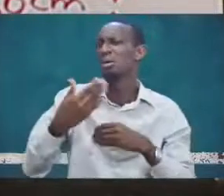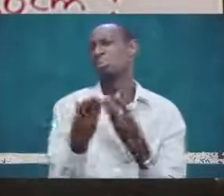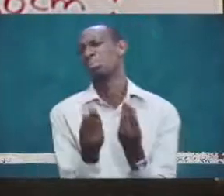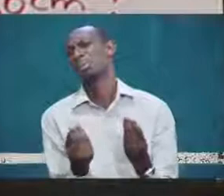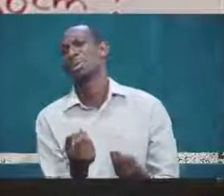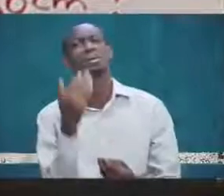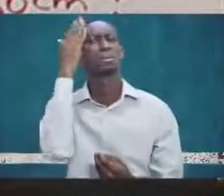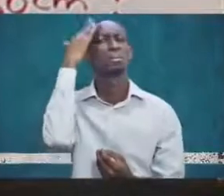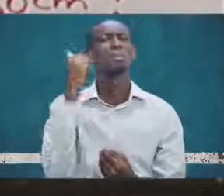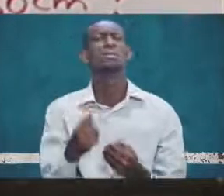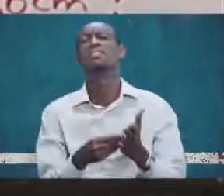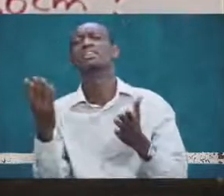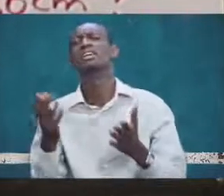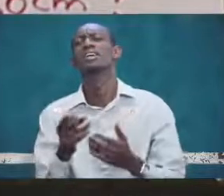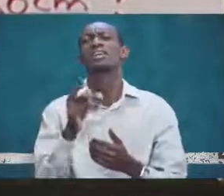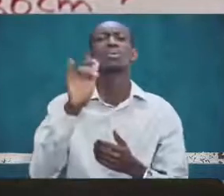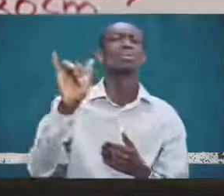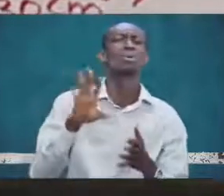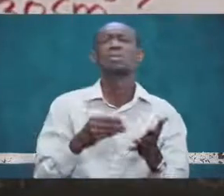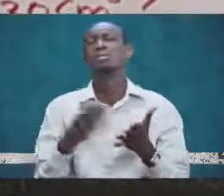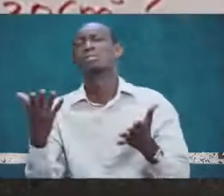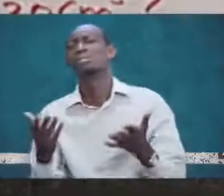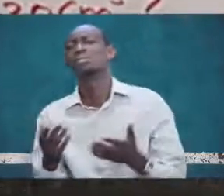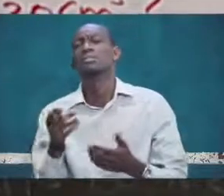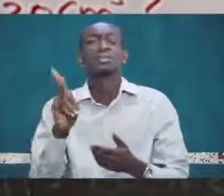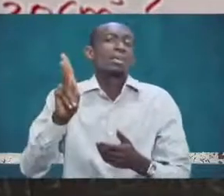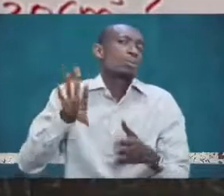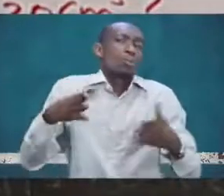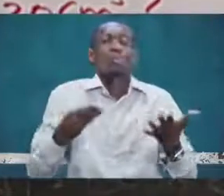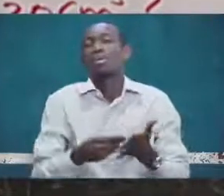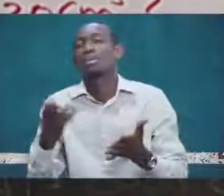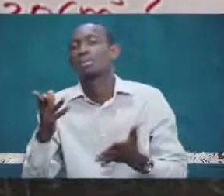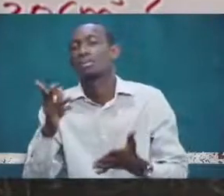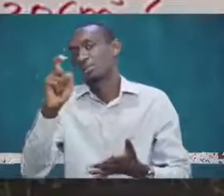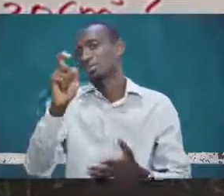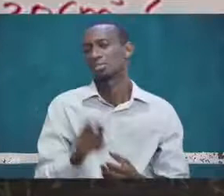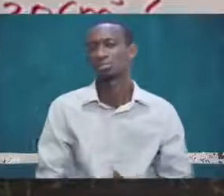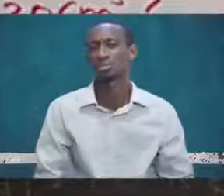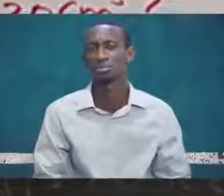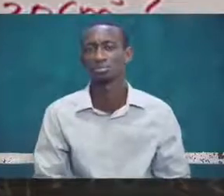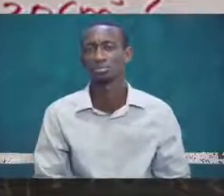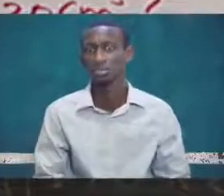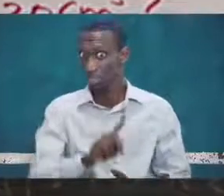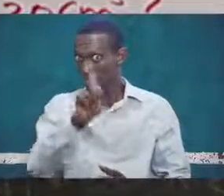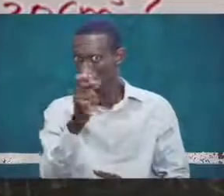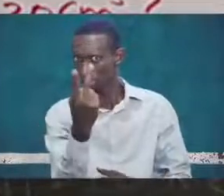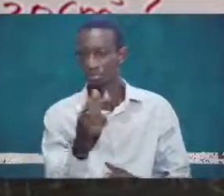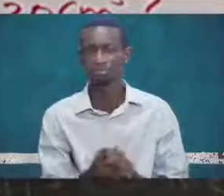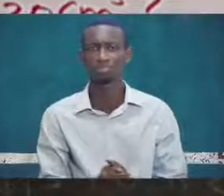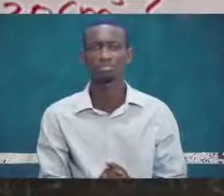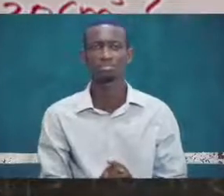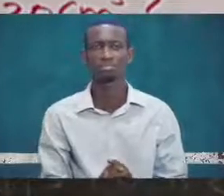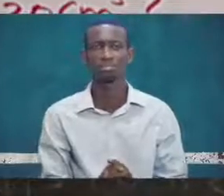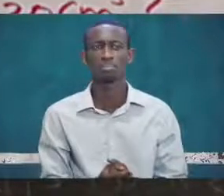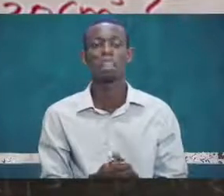to find the value of y, of k, or of x. The second question,